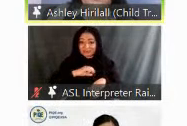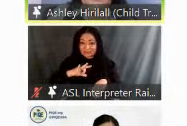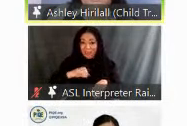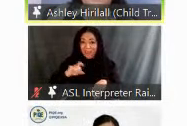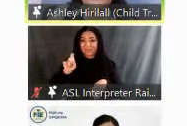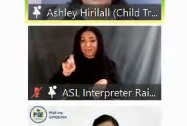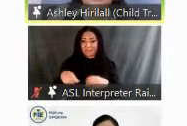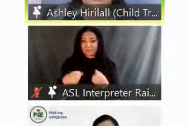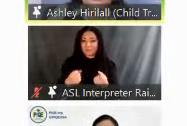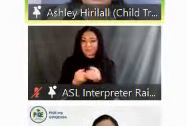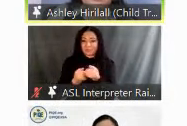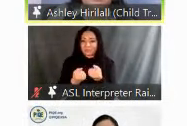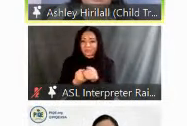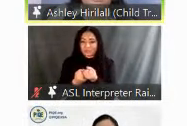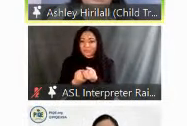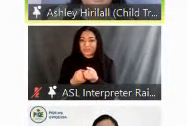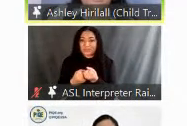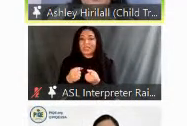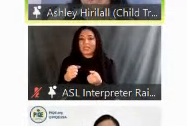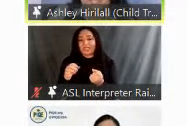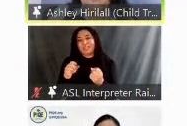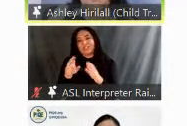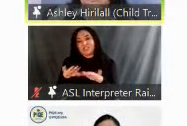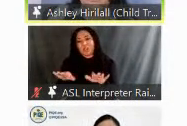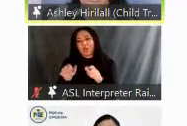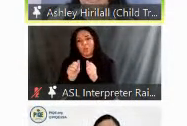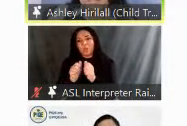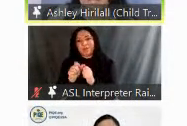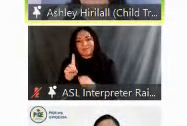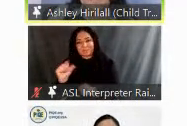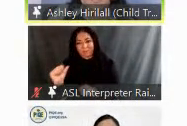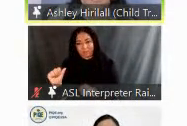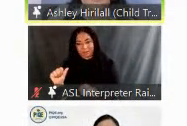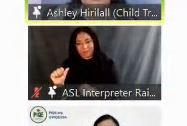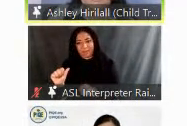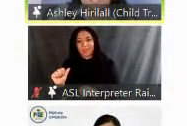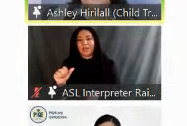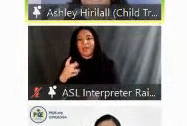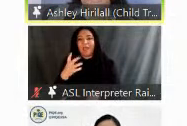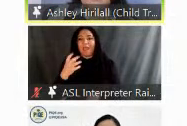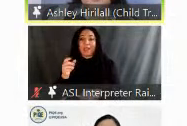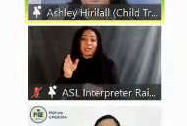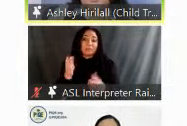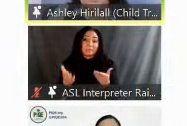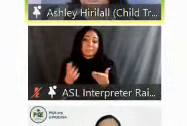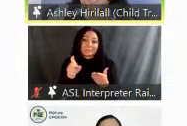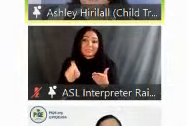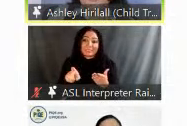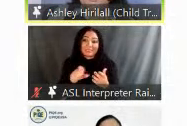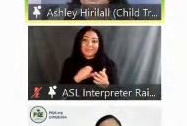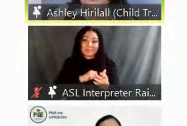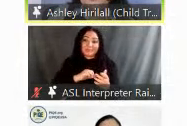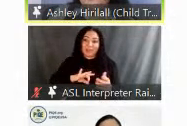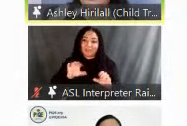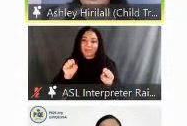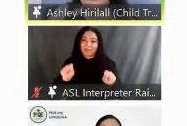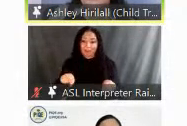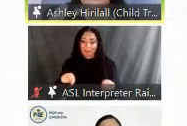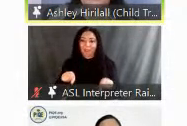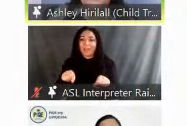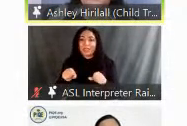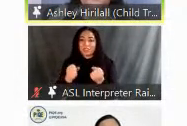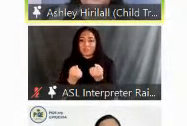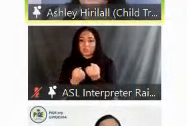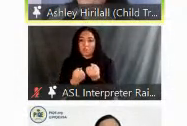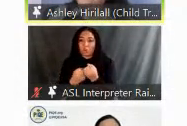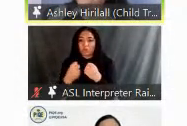development of their child with a disability. And perhaps they'll need to have staff that can support the child's dual language